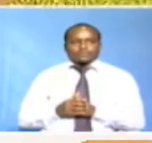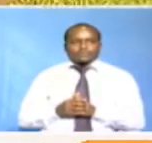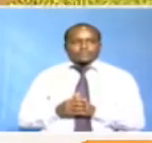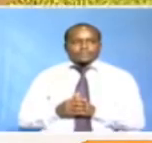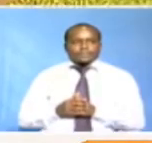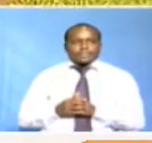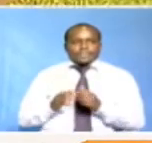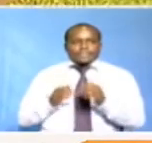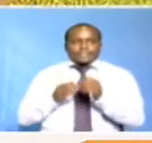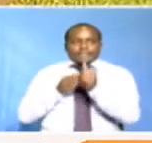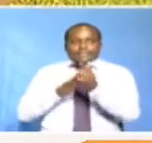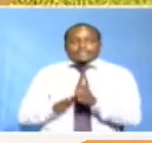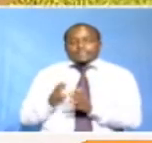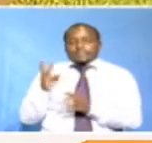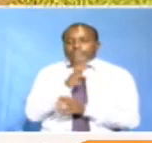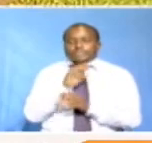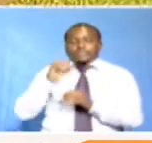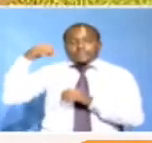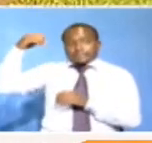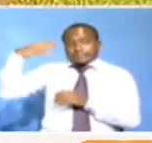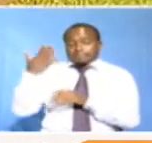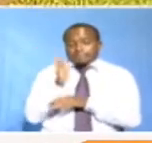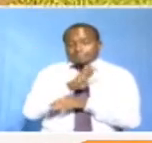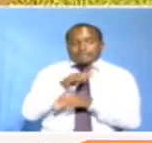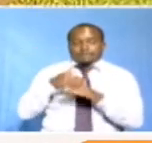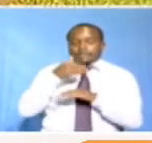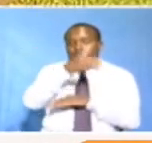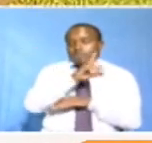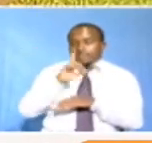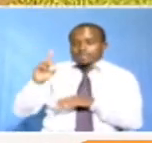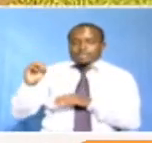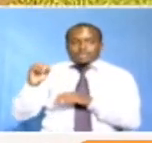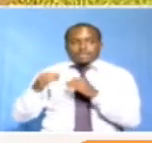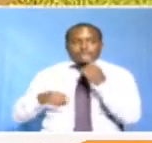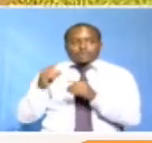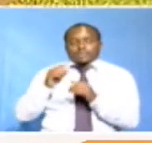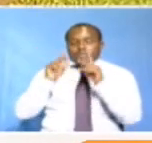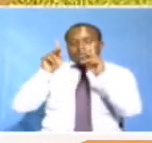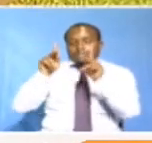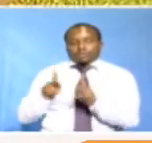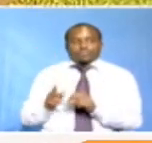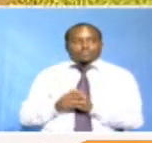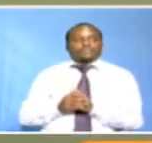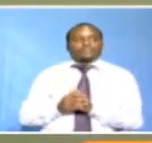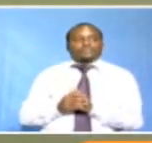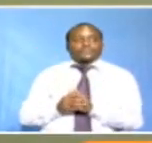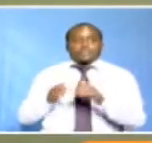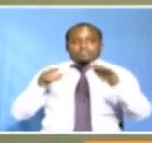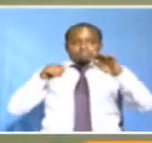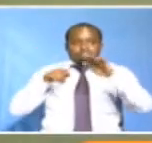League leaders Western Steamer back in the top flight after their 1-0 win over Coast Steamer in Kisumu. The winning goal